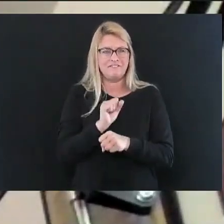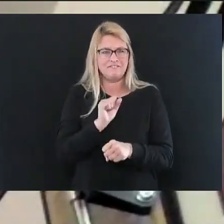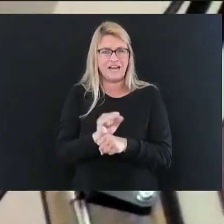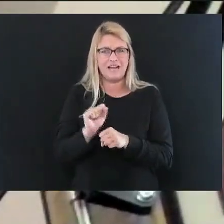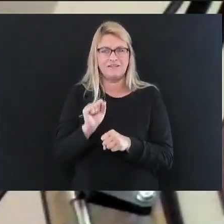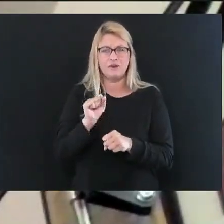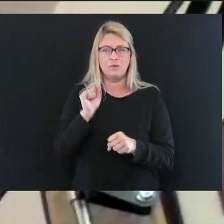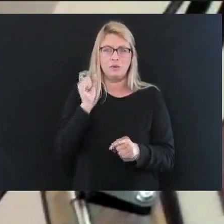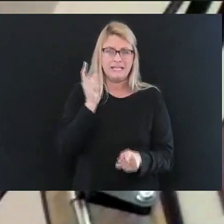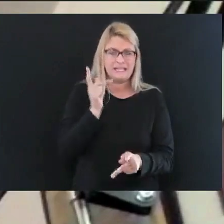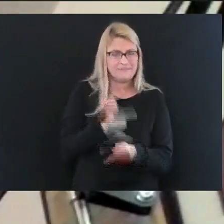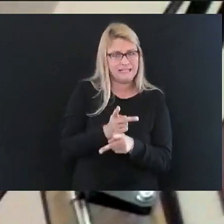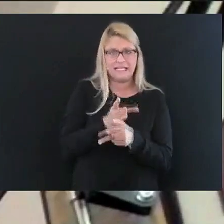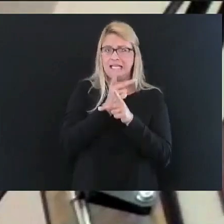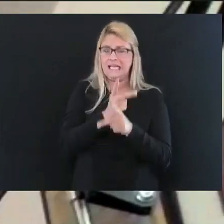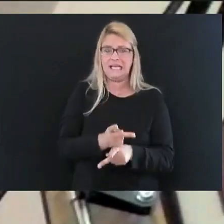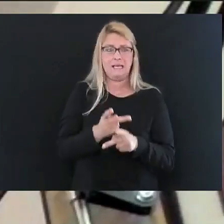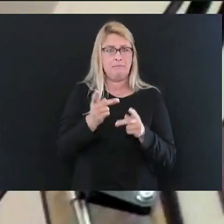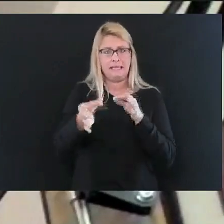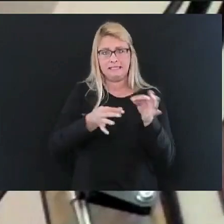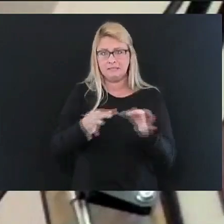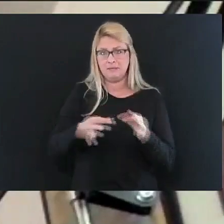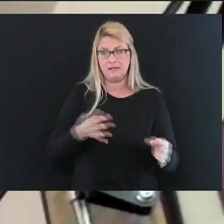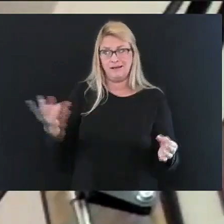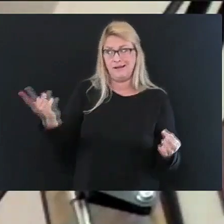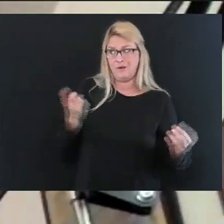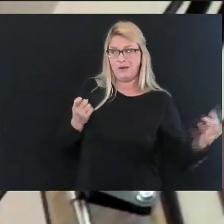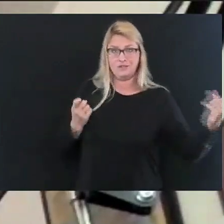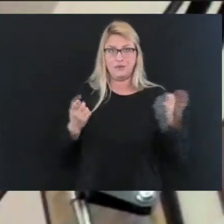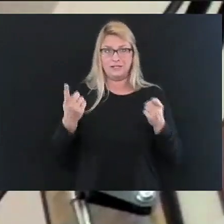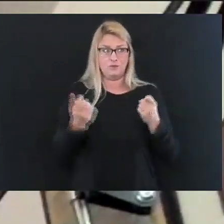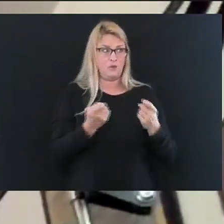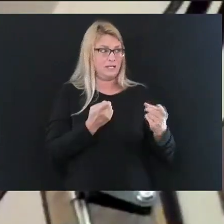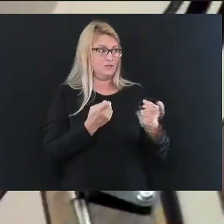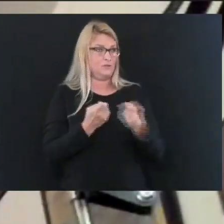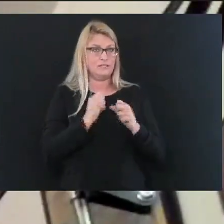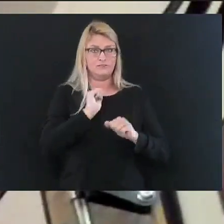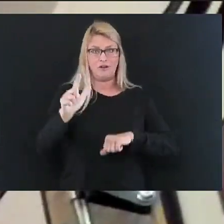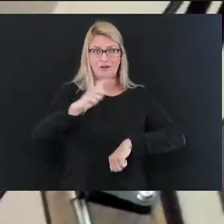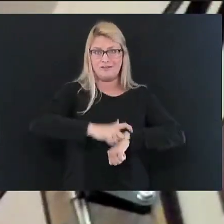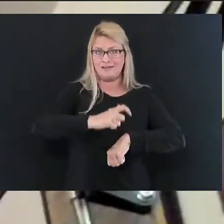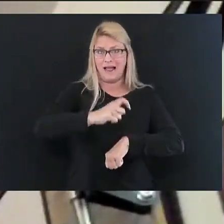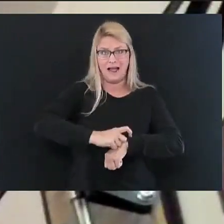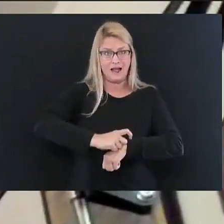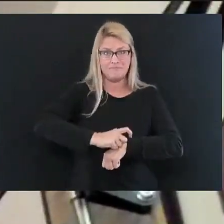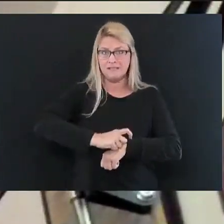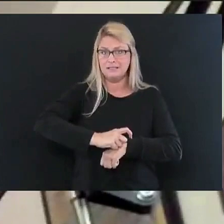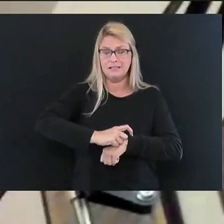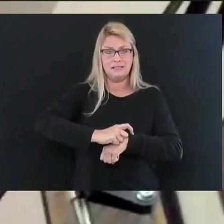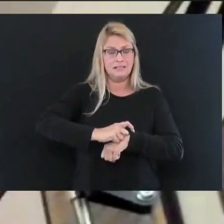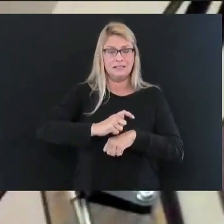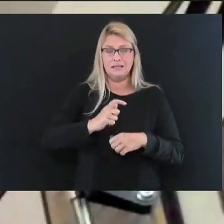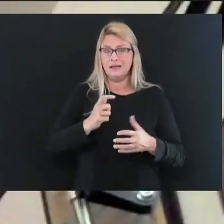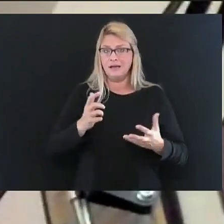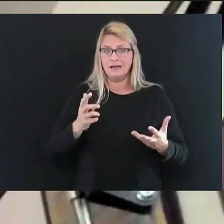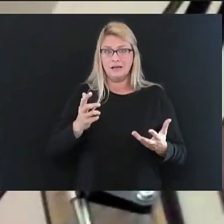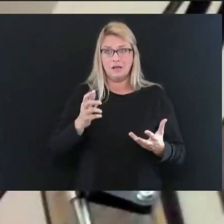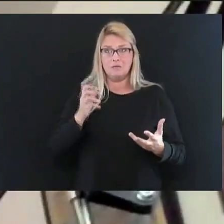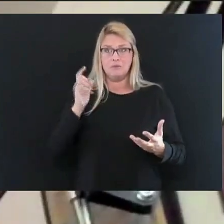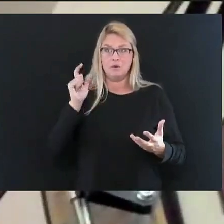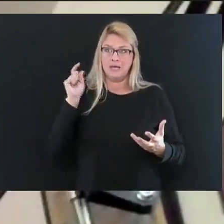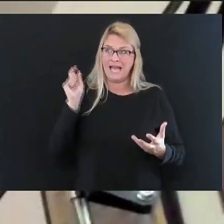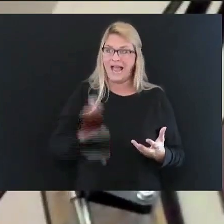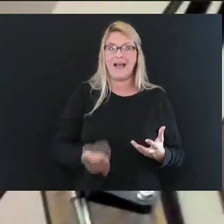keep explaining this, and trust me, I get questions, and I'm sure other reporters on the call get questions about this constantly. The fact that it has to keep